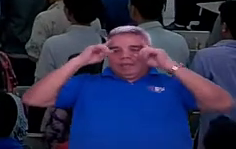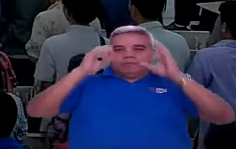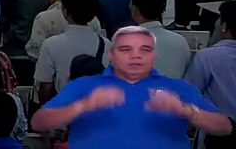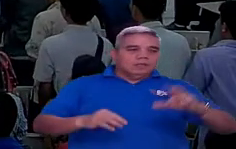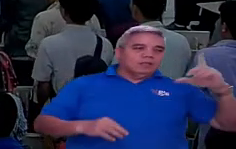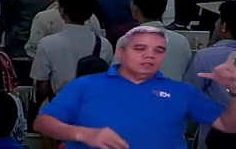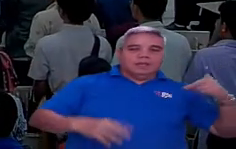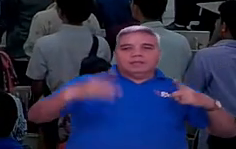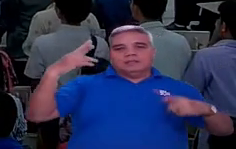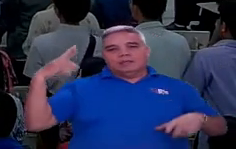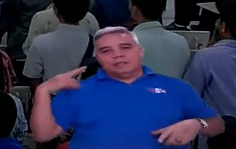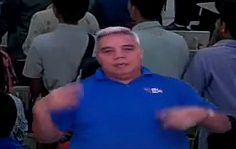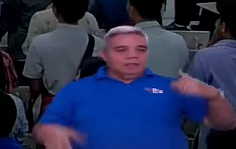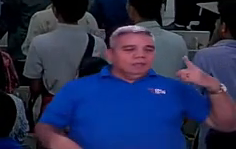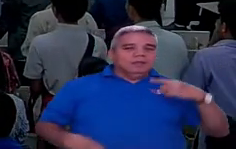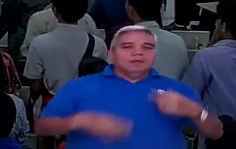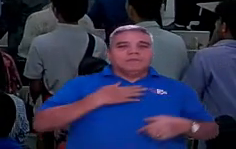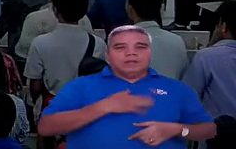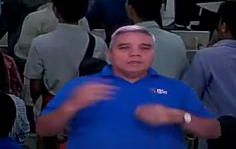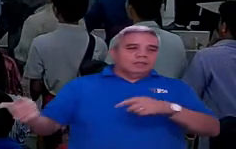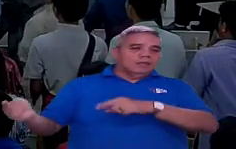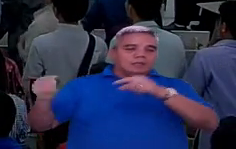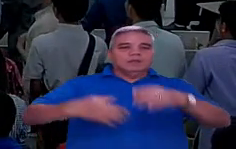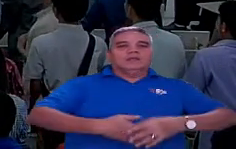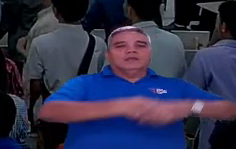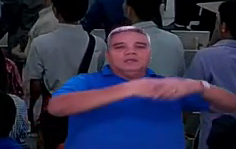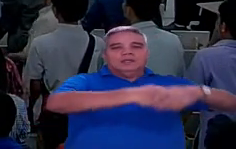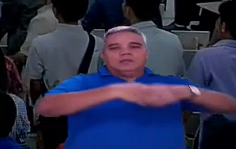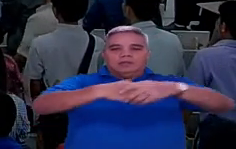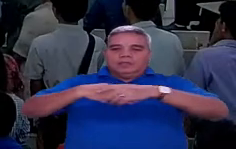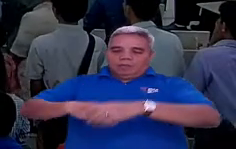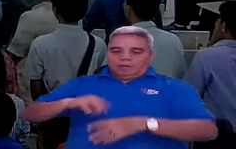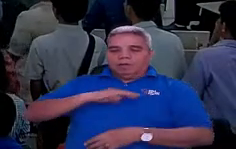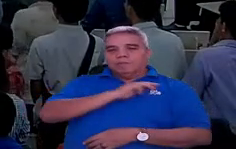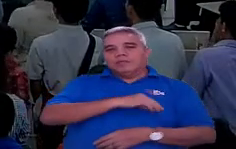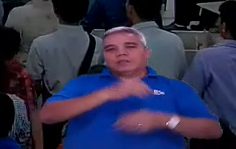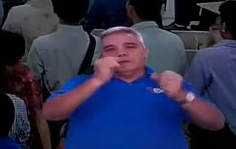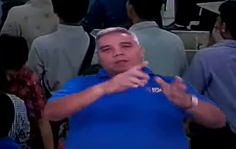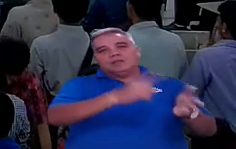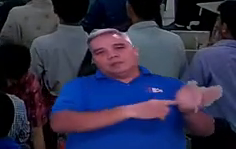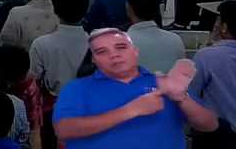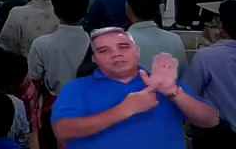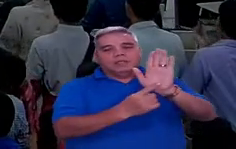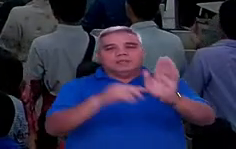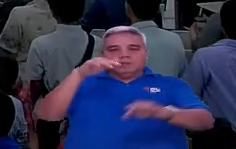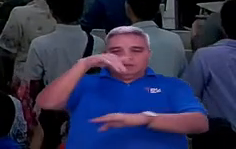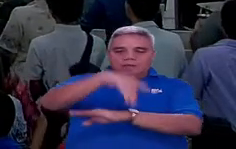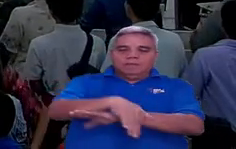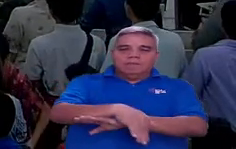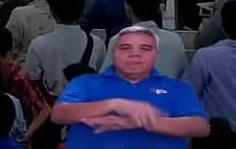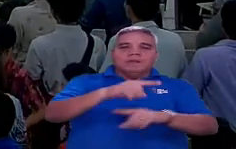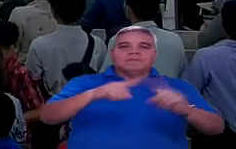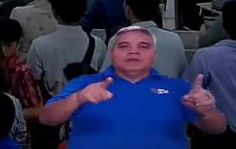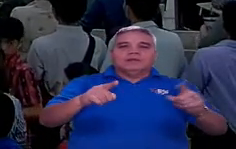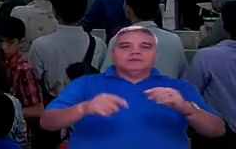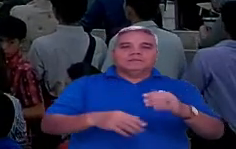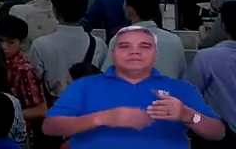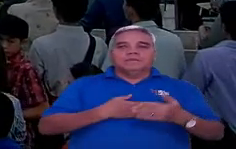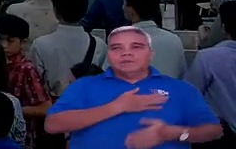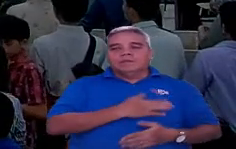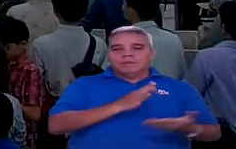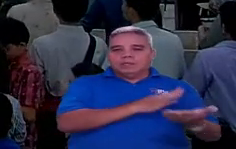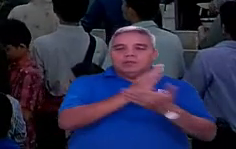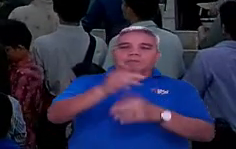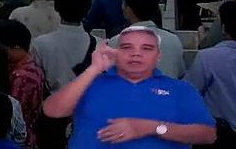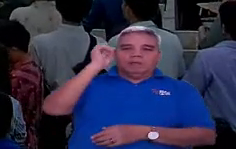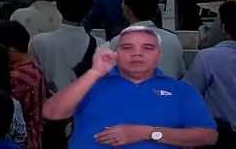then this side. Please come and shake the hands of our missionaries that presented tonight. This side first, please go